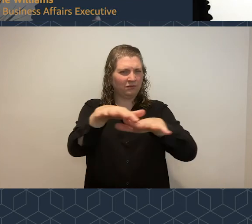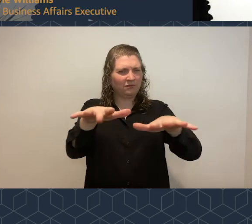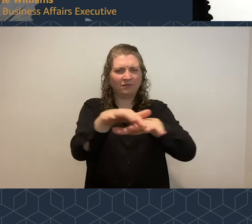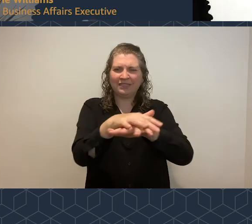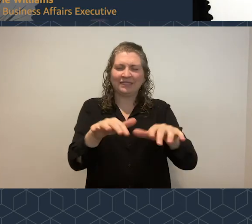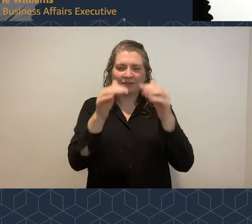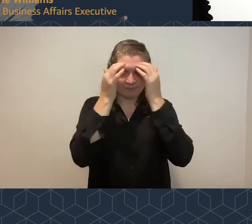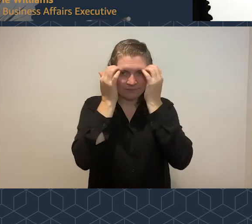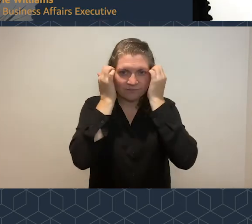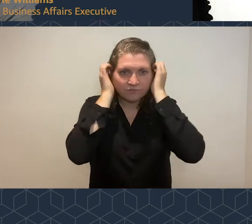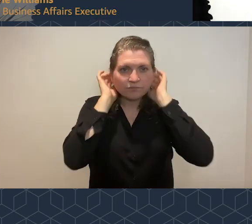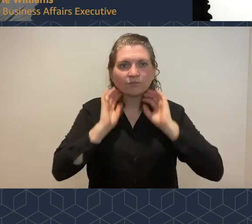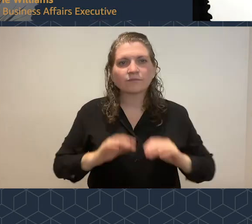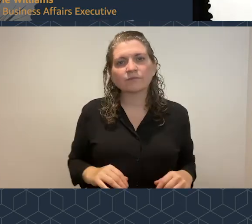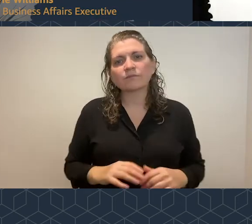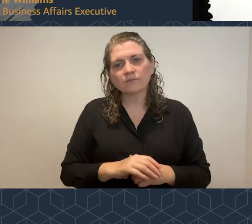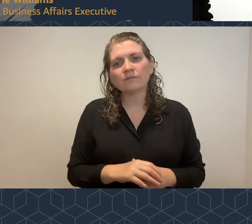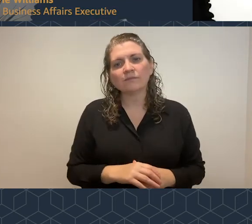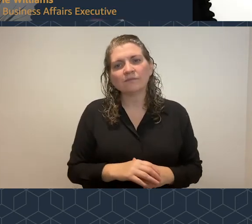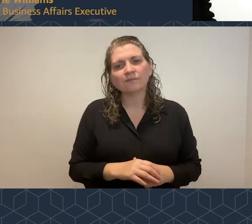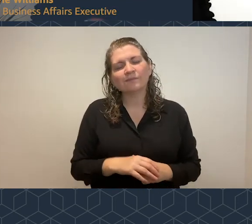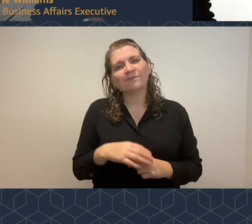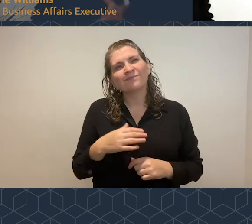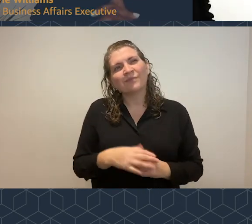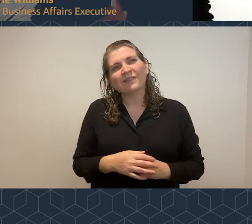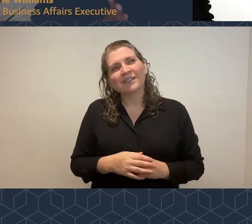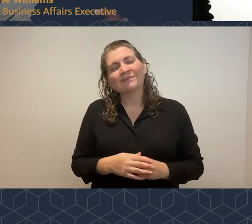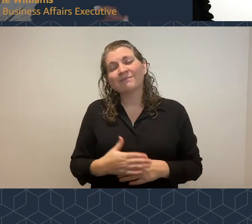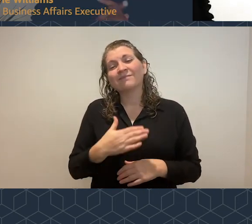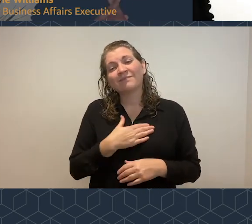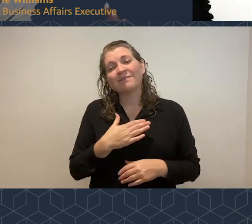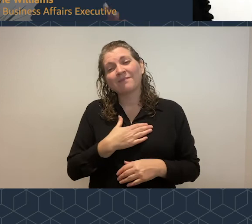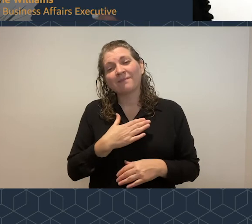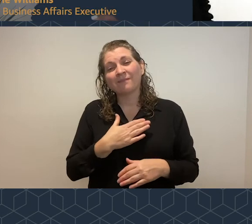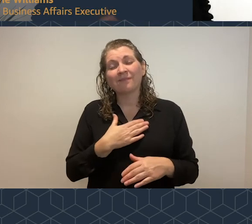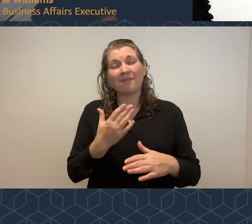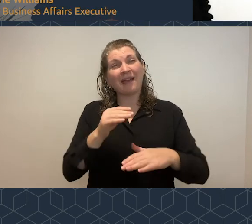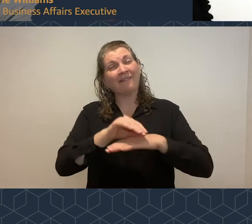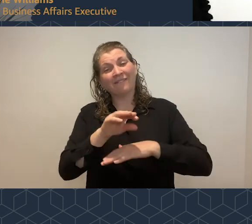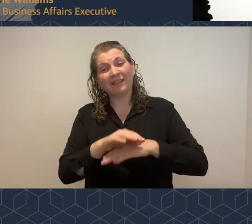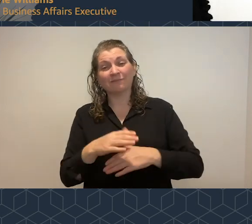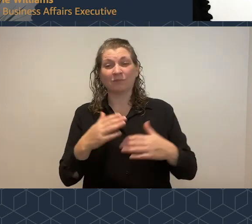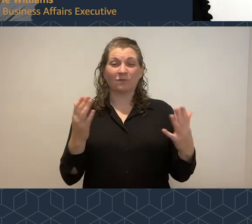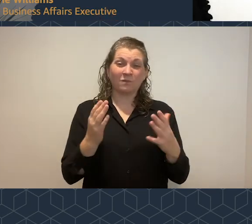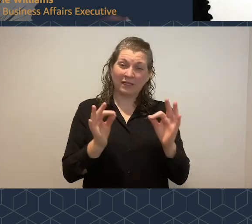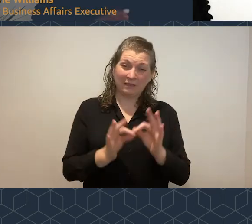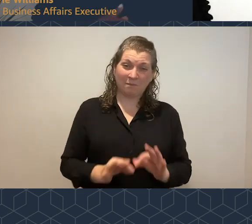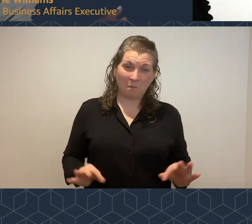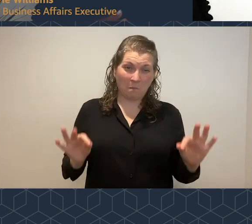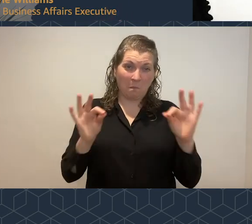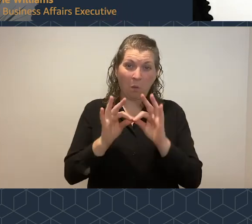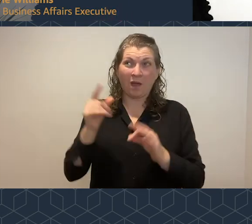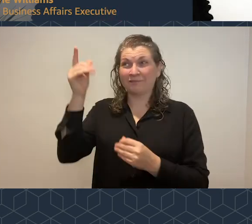And then in terms of, I think, the advice, what was really important and really good advice that I got, and I think